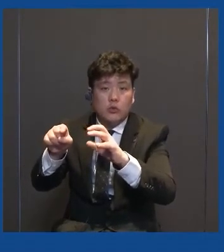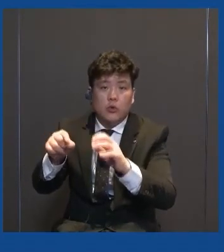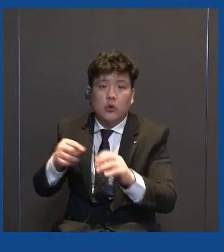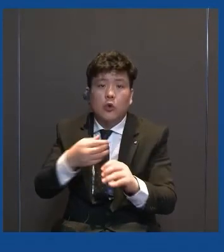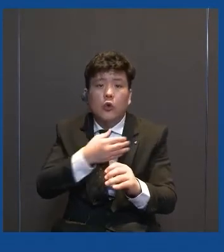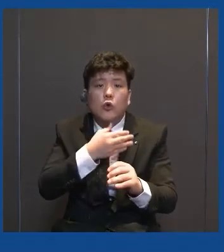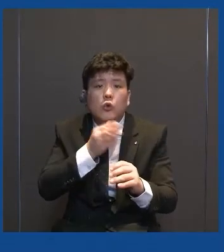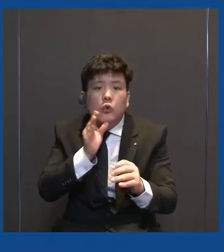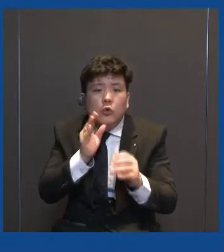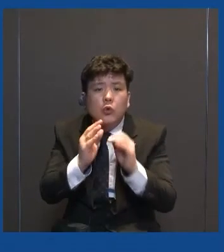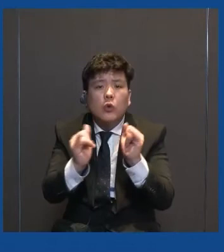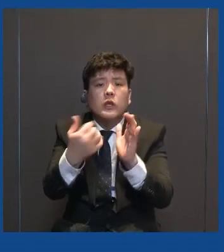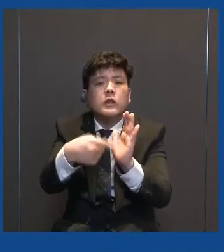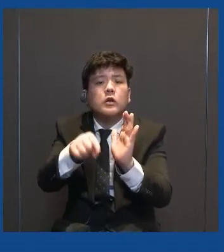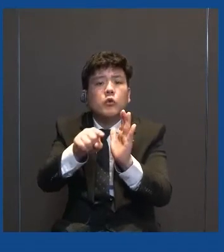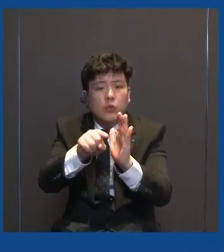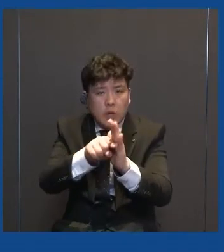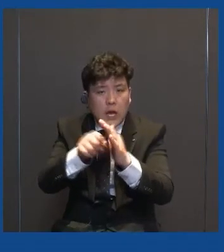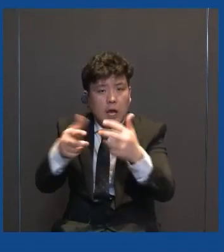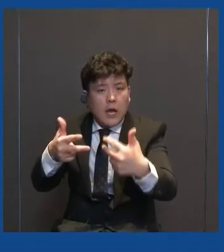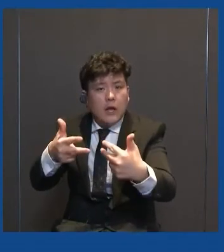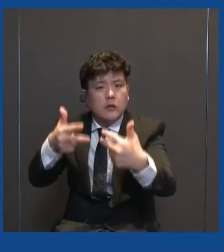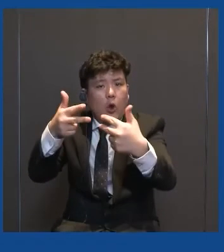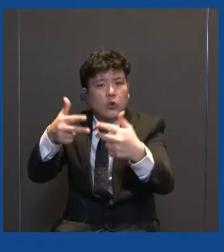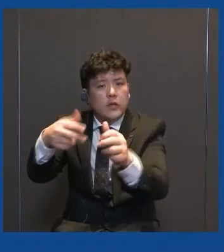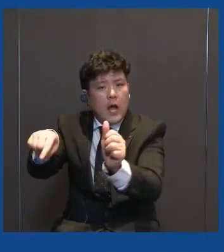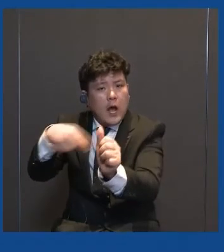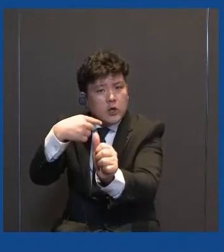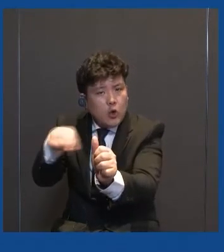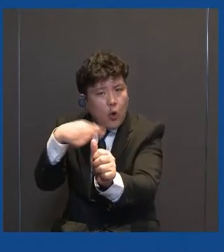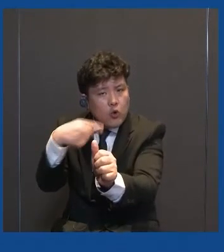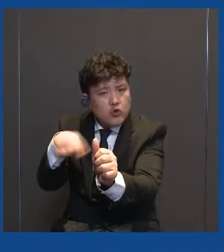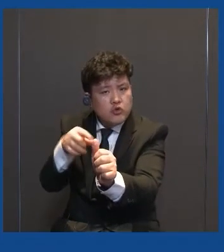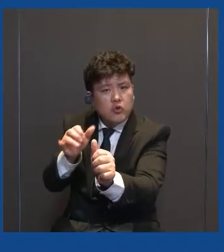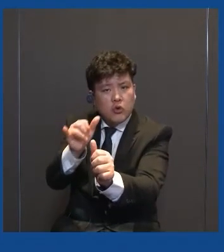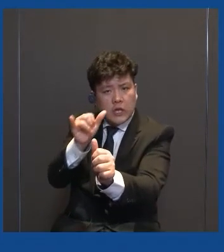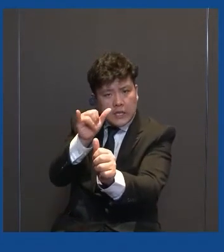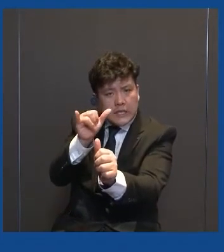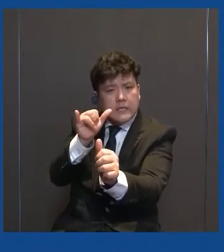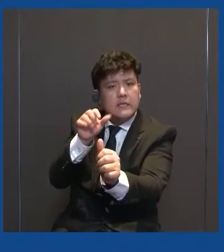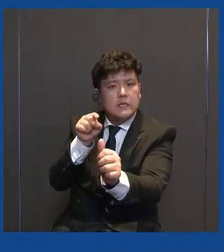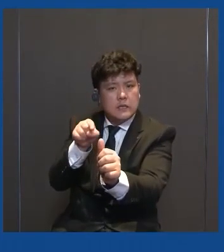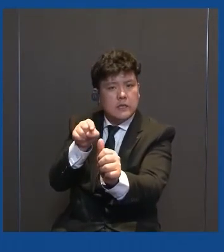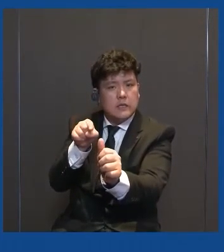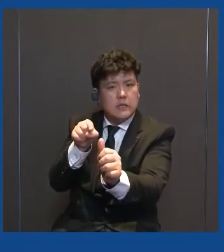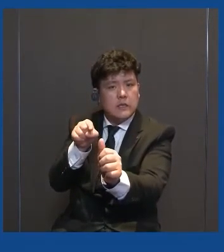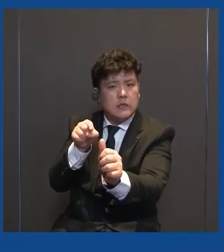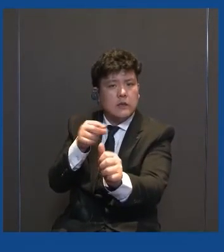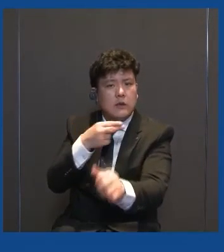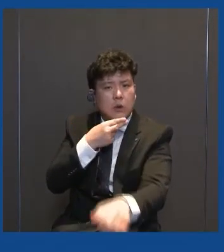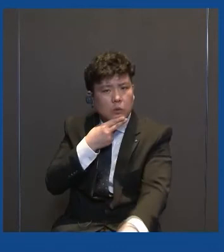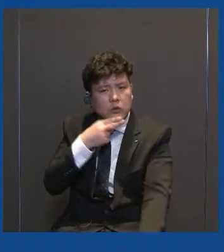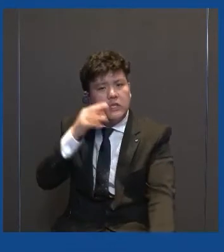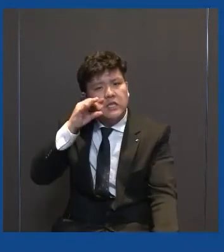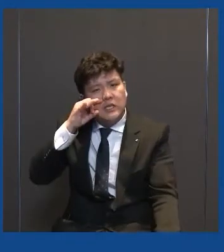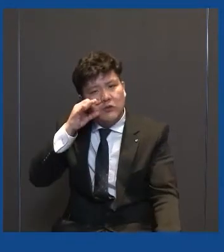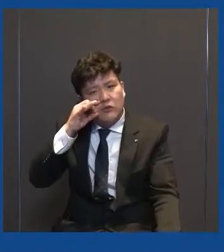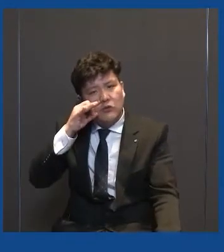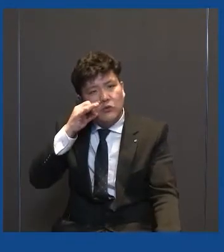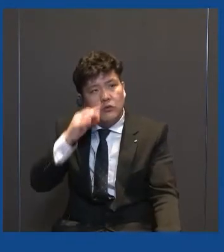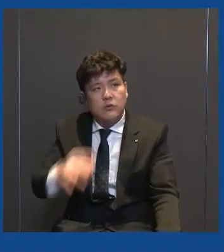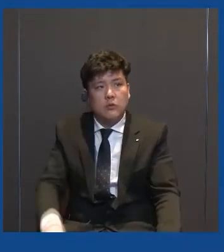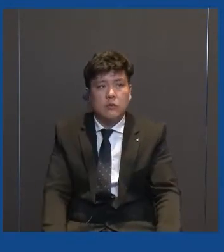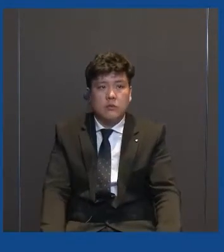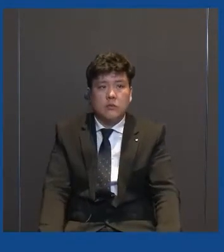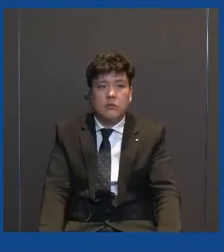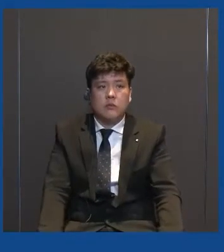So in overseas countries, this contact-less programs, do you have any programs